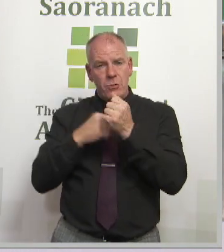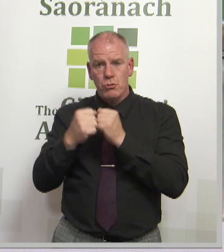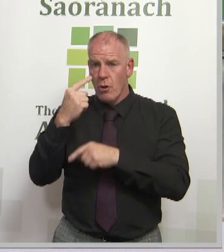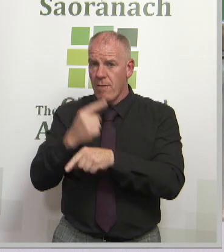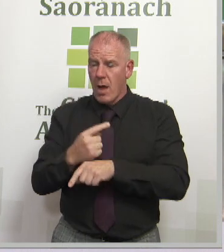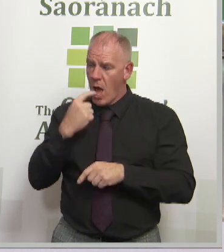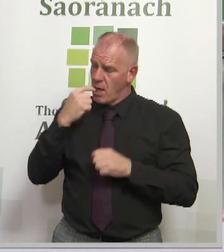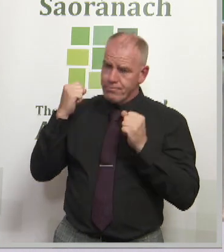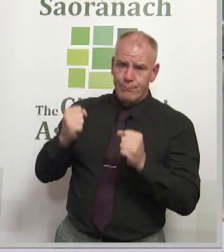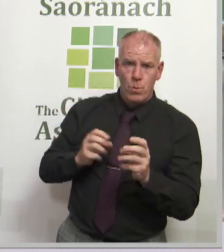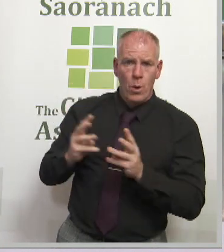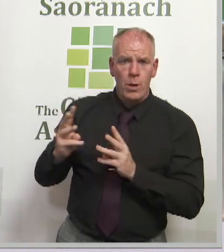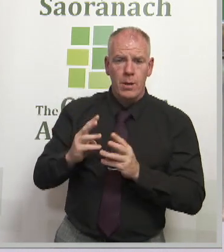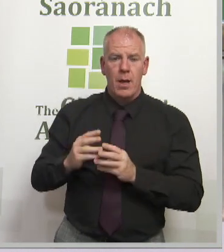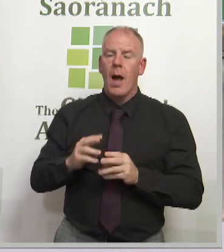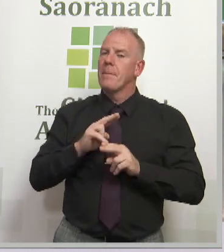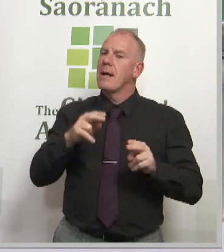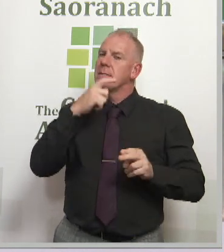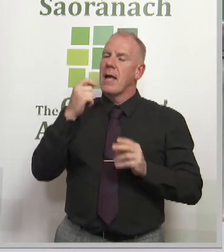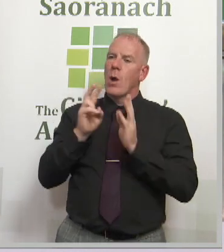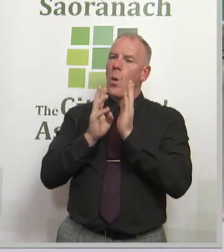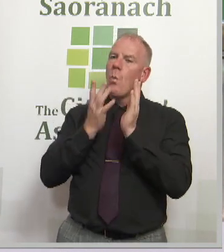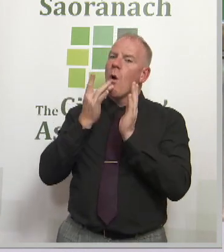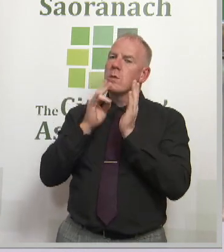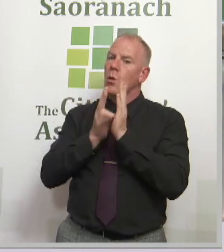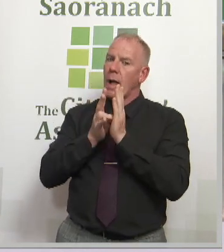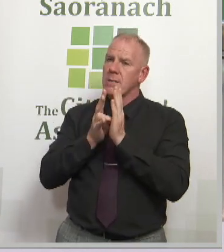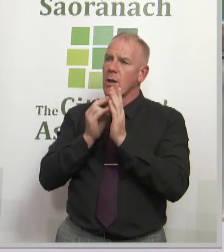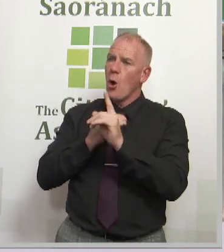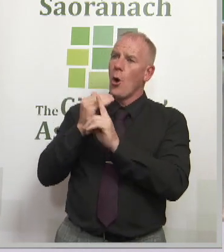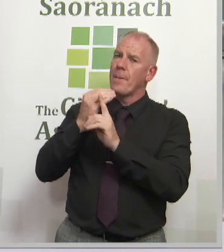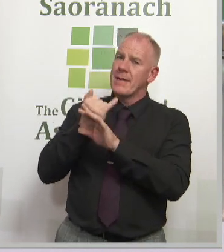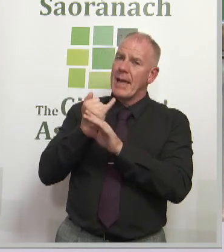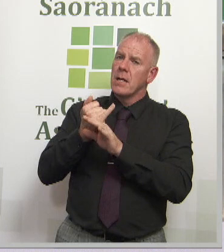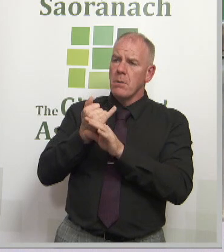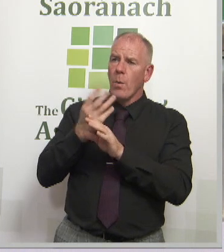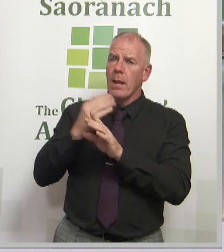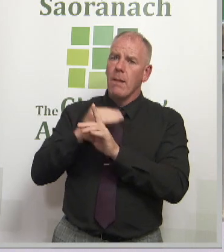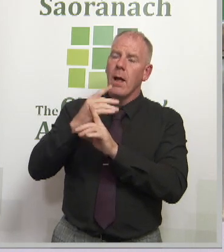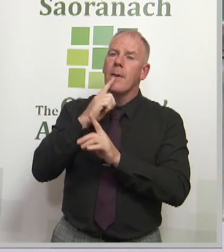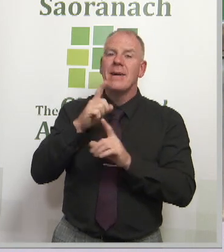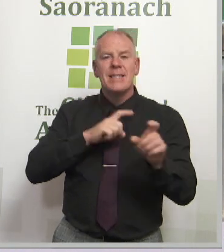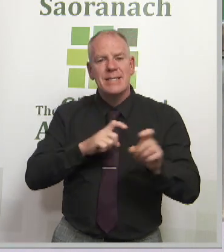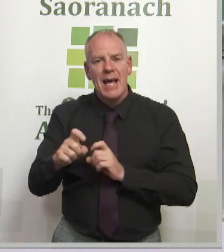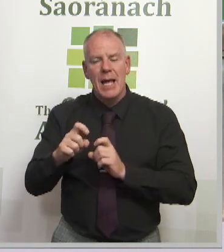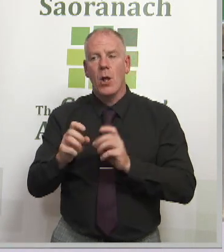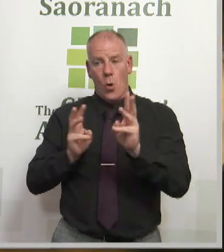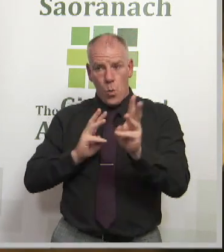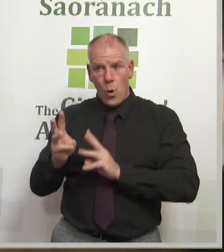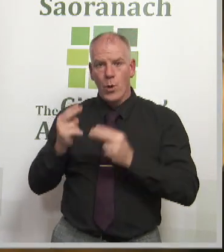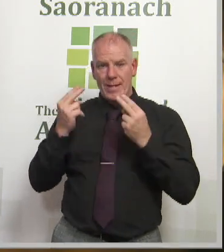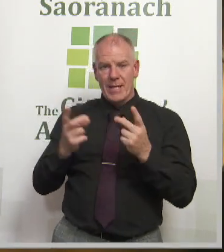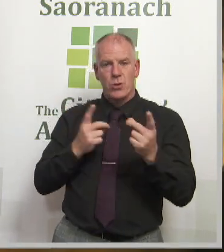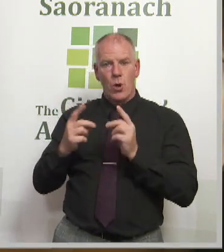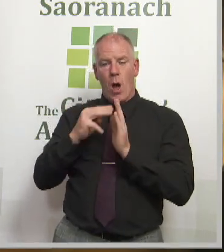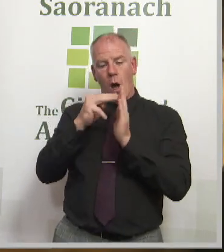pretty effective. Okay, I'm not saying the water quality is as good as it should be. It isn't. But still, the programme of work, to use the phrase